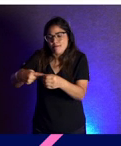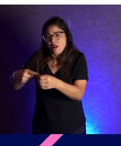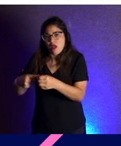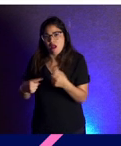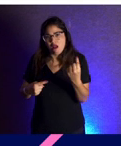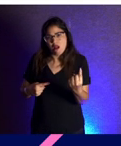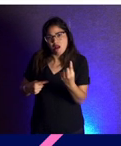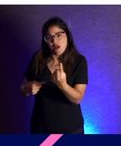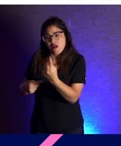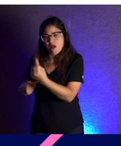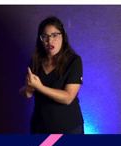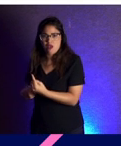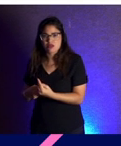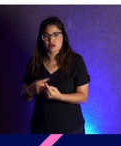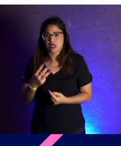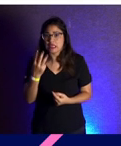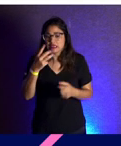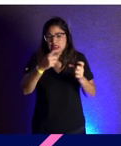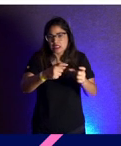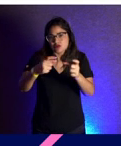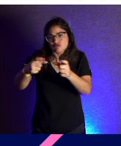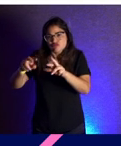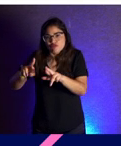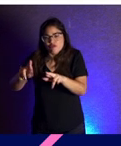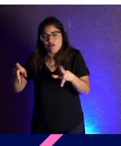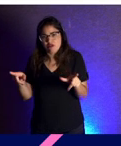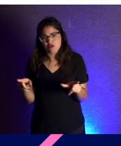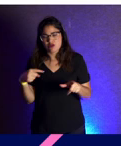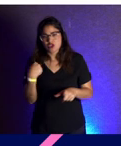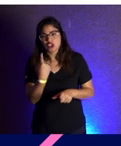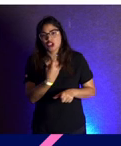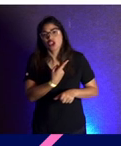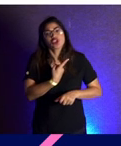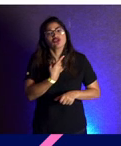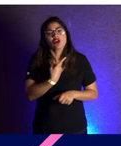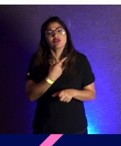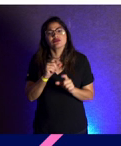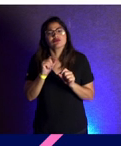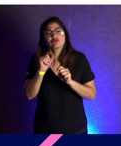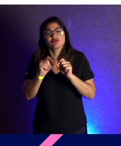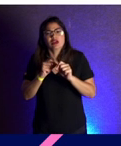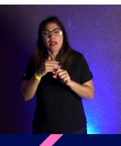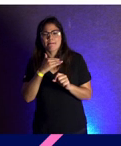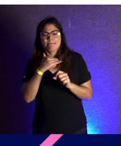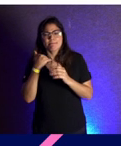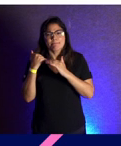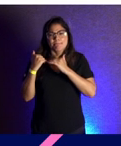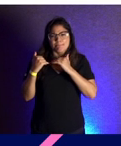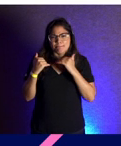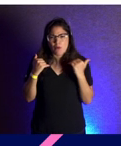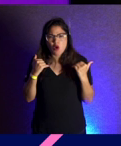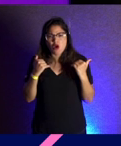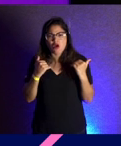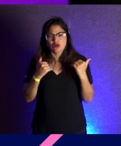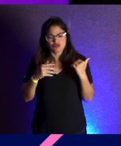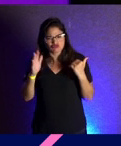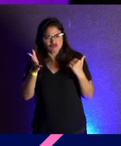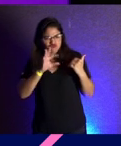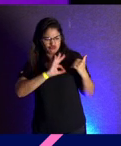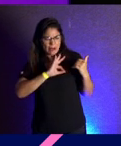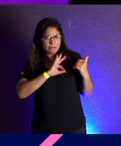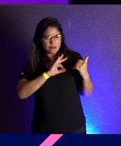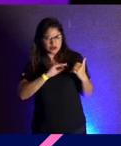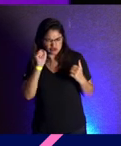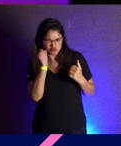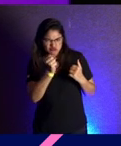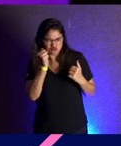and then we put the data in into the utility that the police declared that, yes, we did it. The police took credit, and the utility